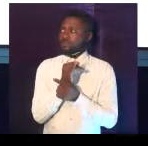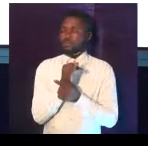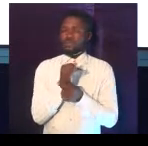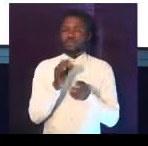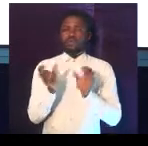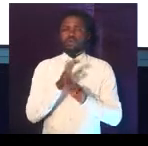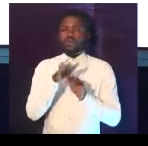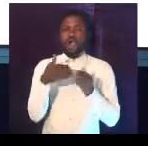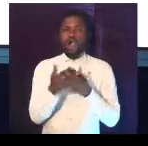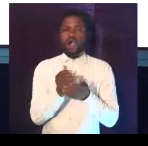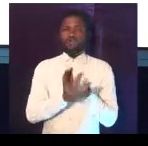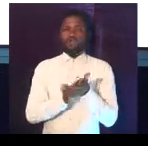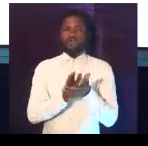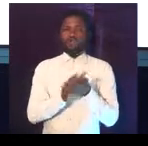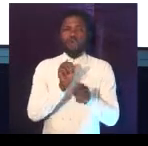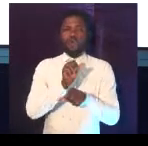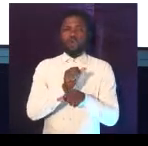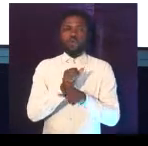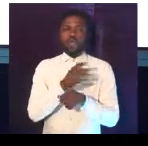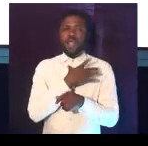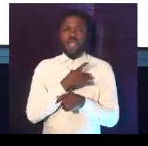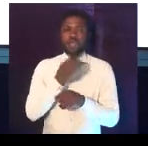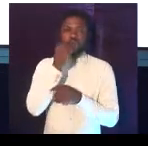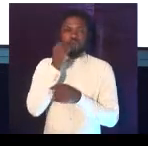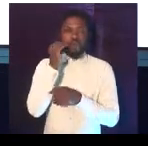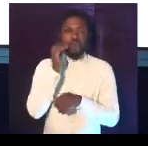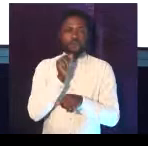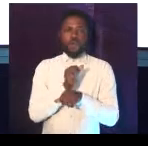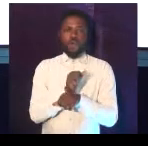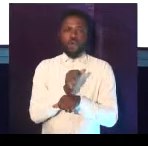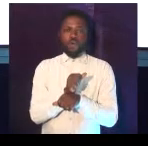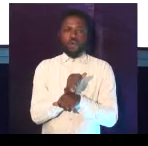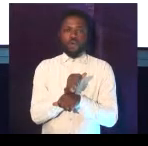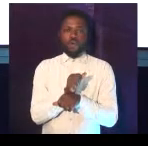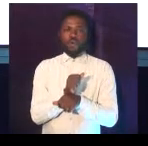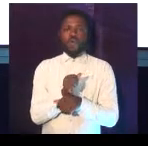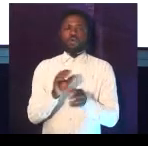is do all schoolwork and homework.